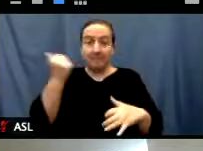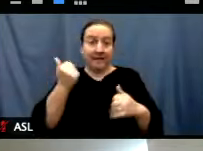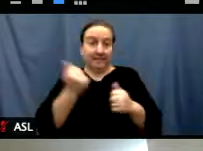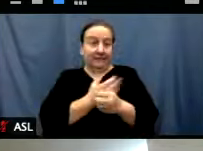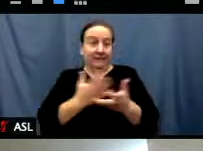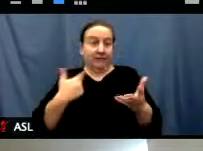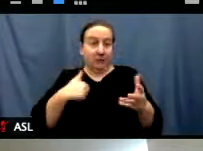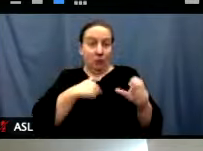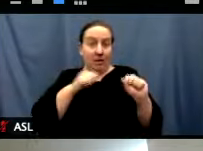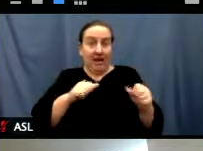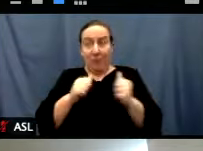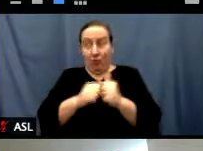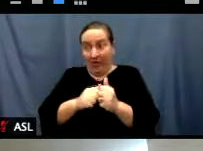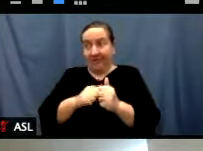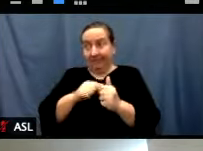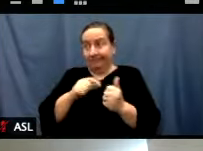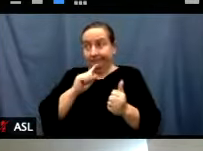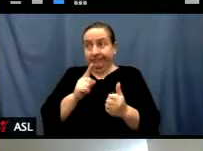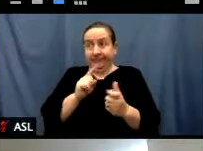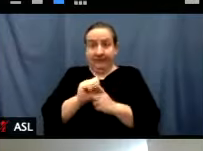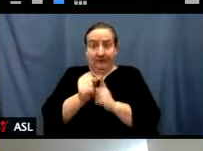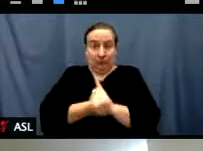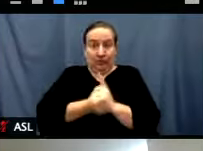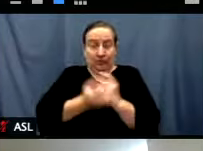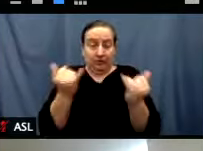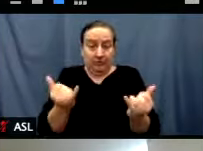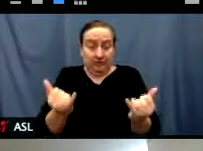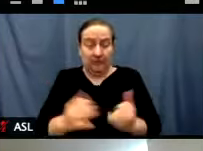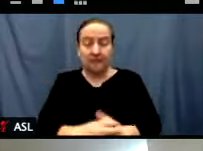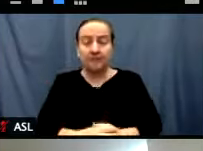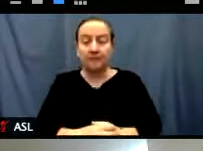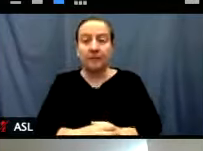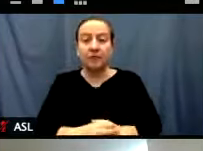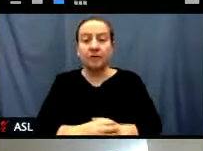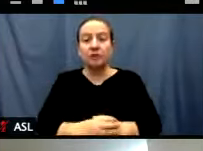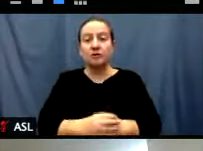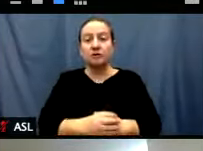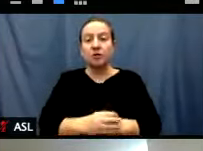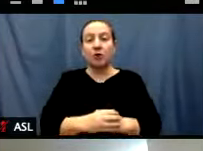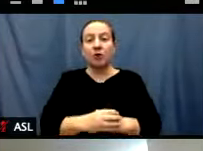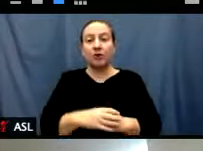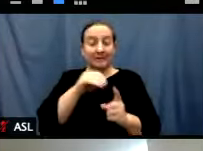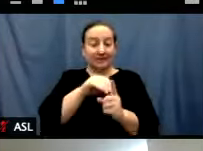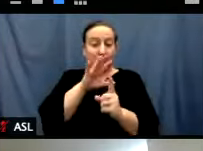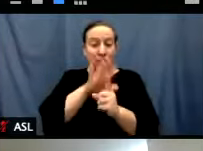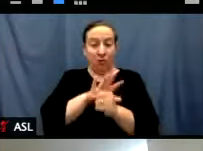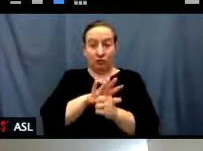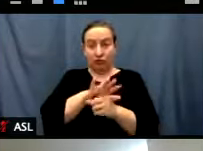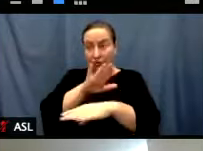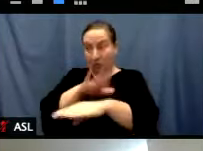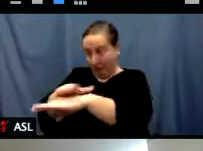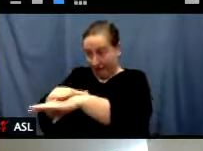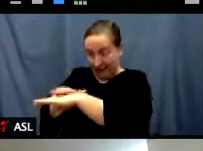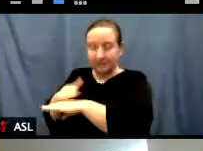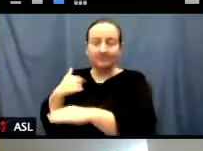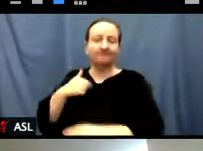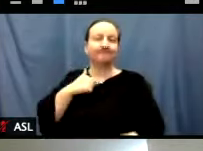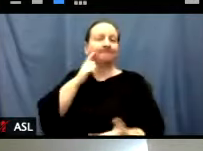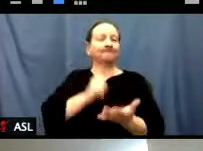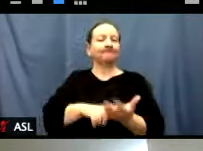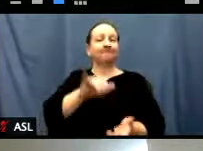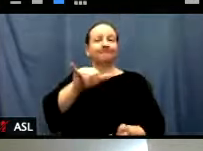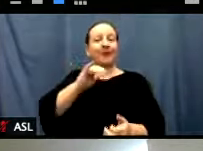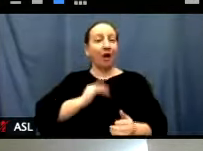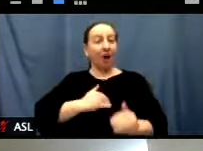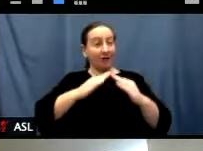the conditions. So on exposure notification, we recognized very, very early that the system we had hoped